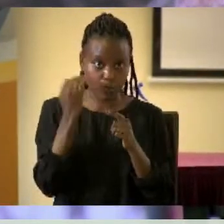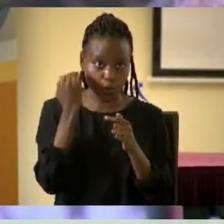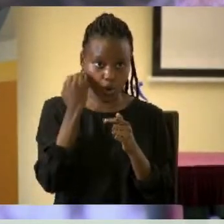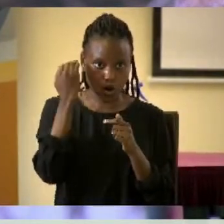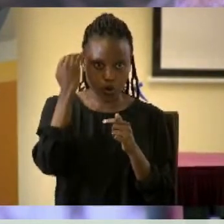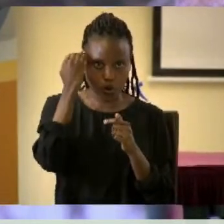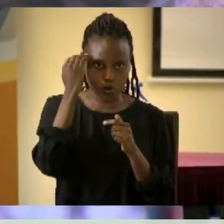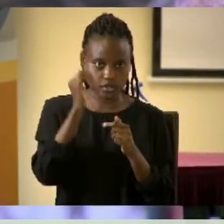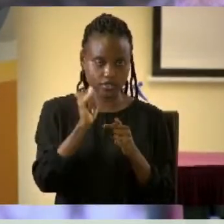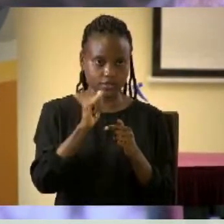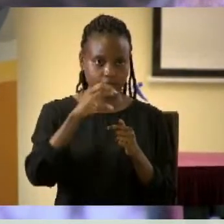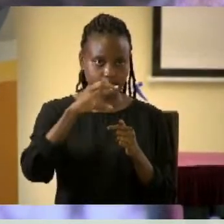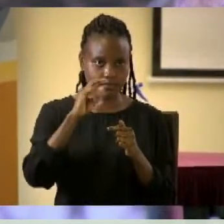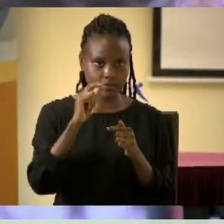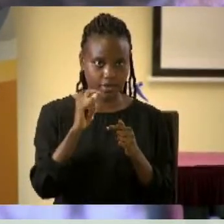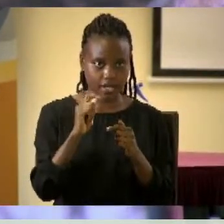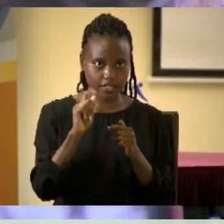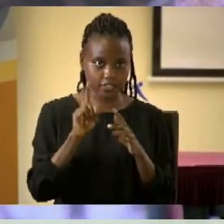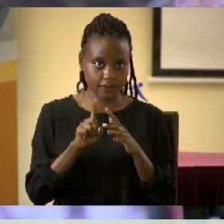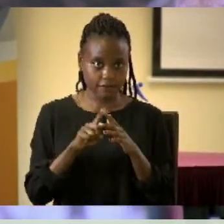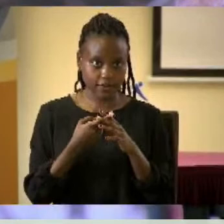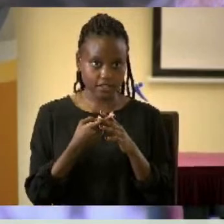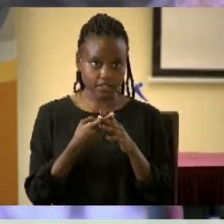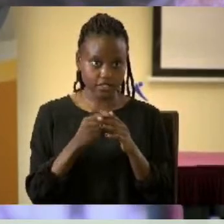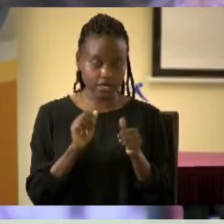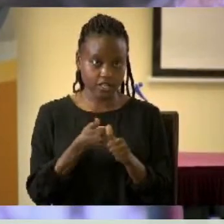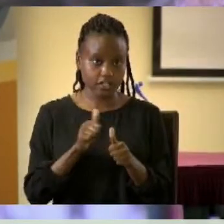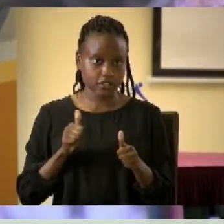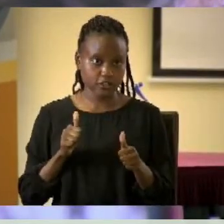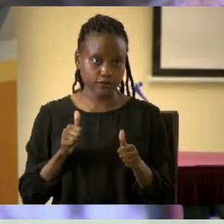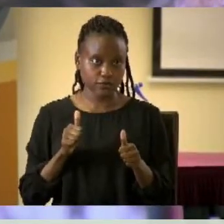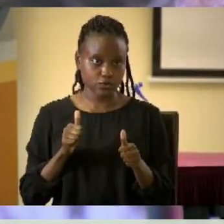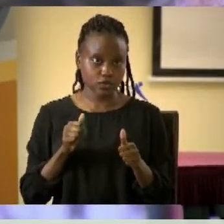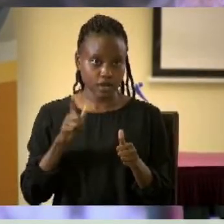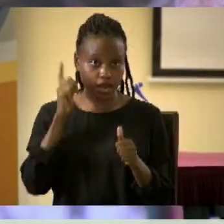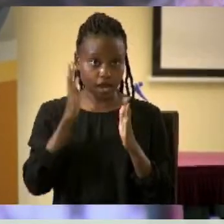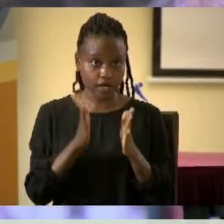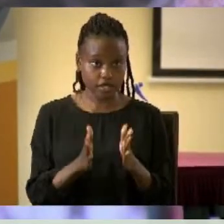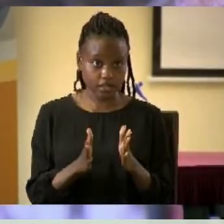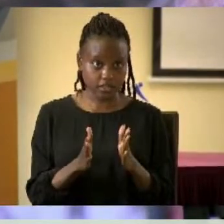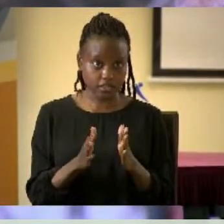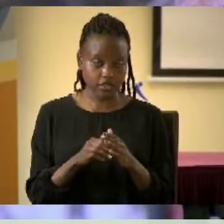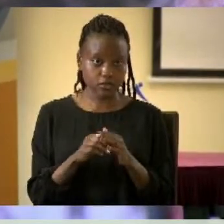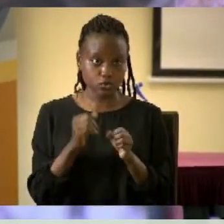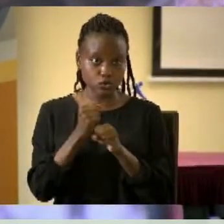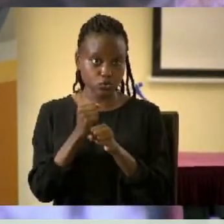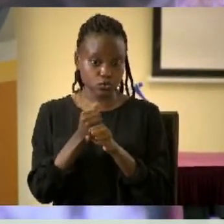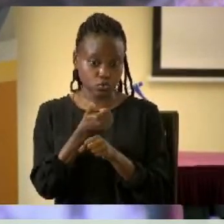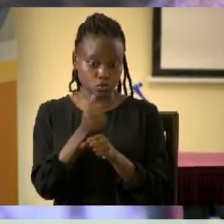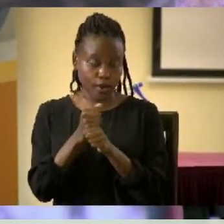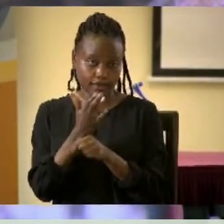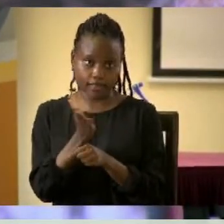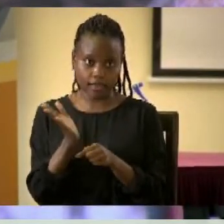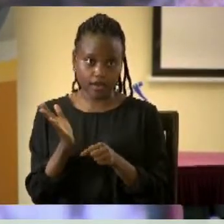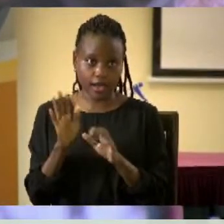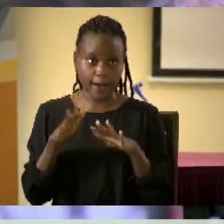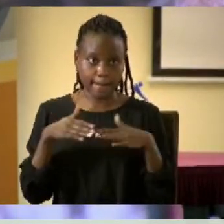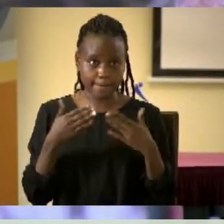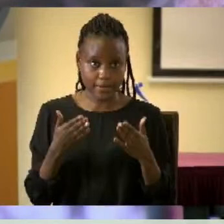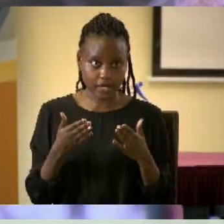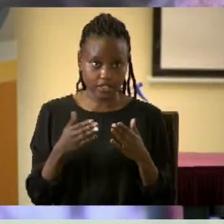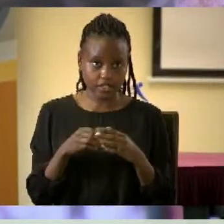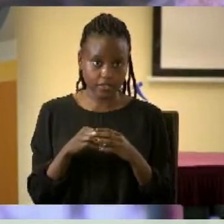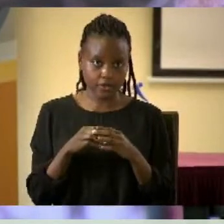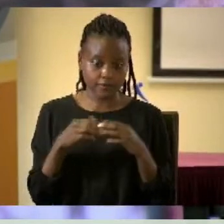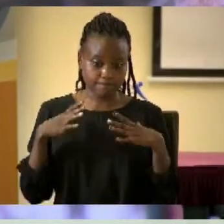Courts Act initially prohibited advocates from practicing before these courts. However, objections were